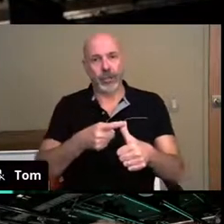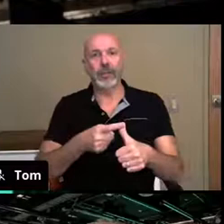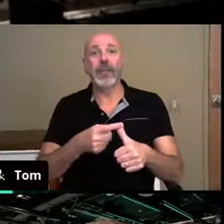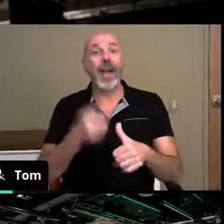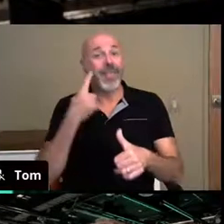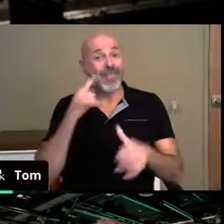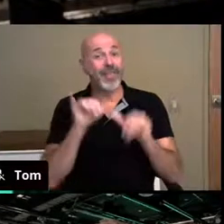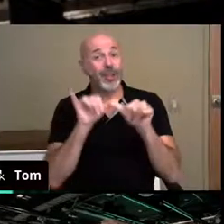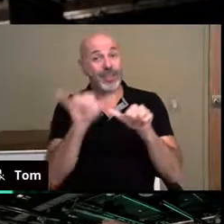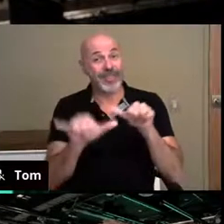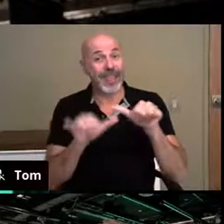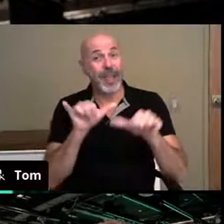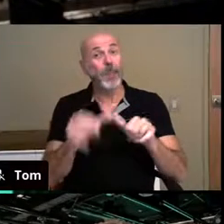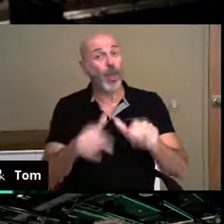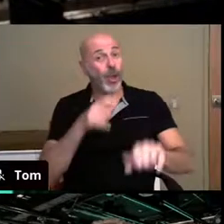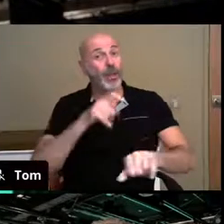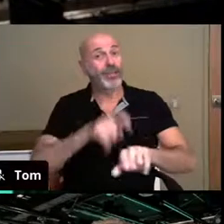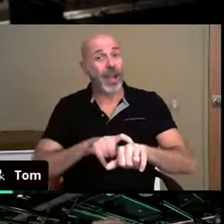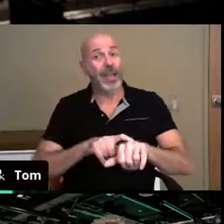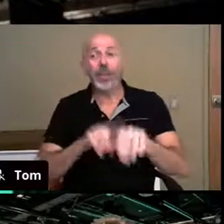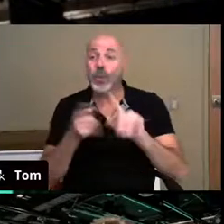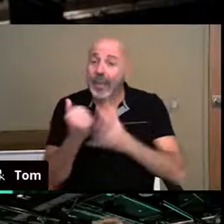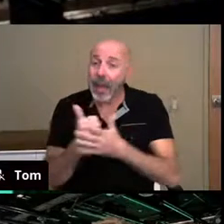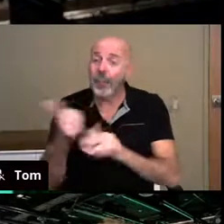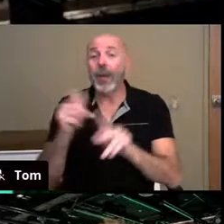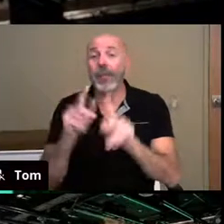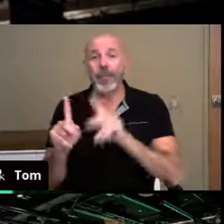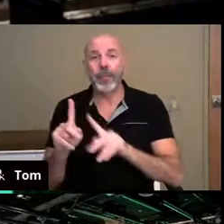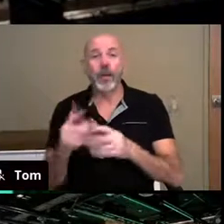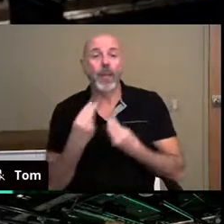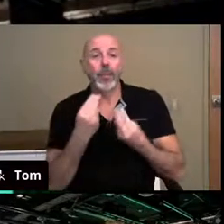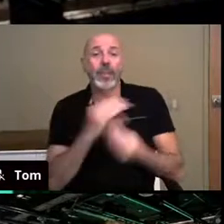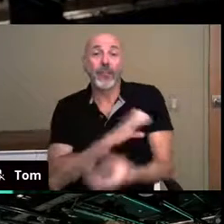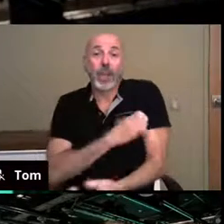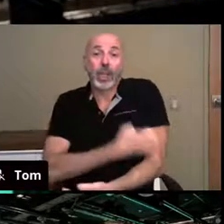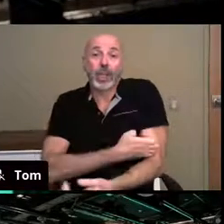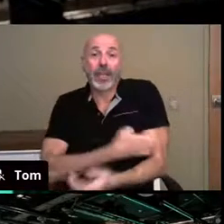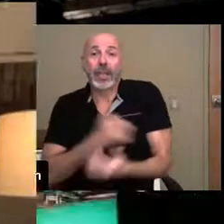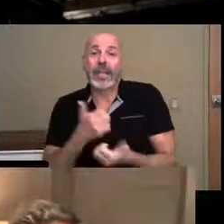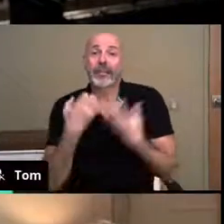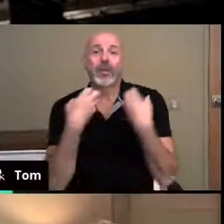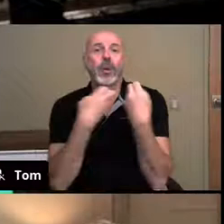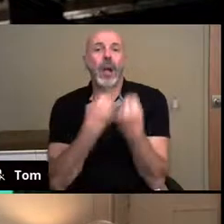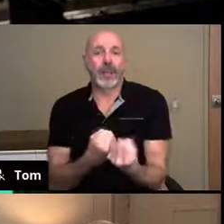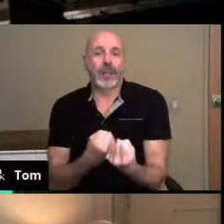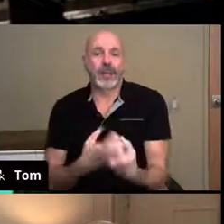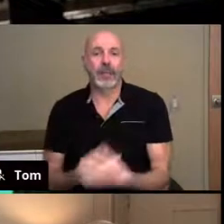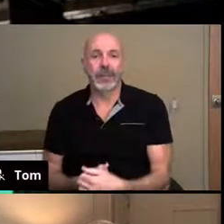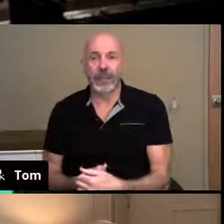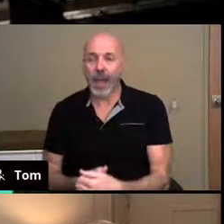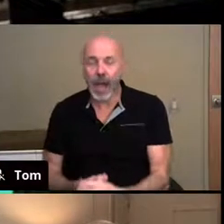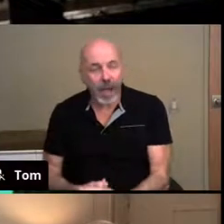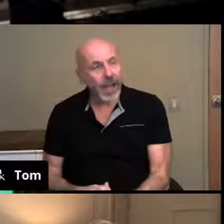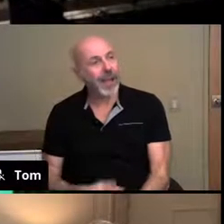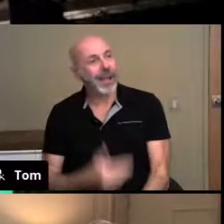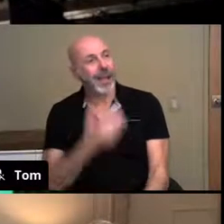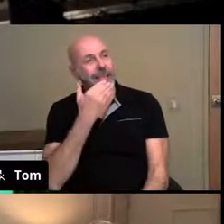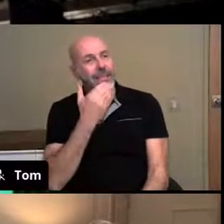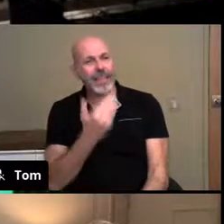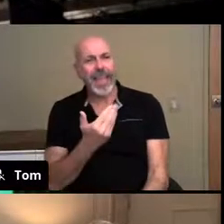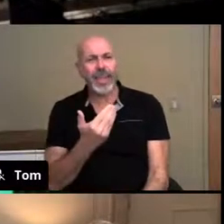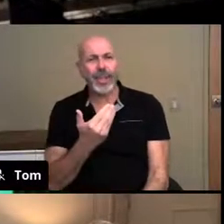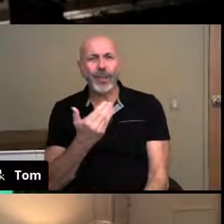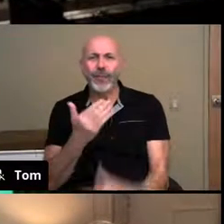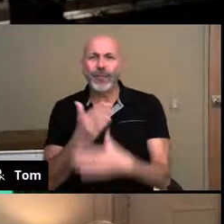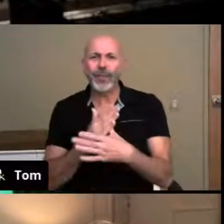to help with them and give you more energy and confidence to be able to do that. Thank you so much for sharing your wisdom with